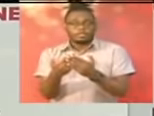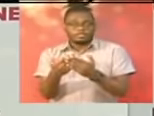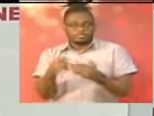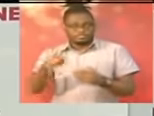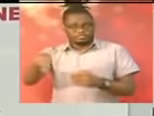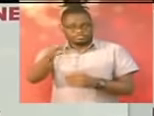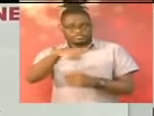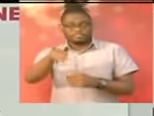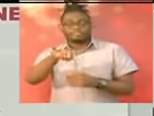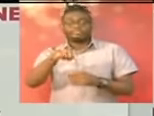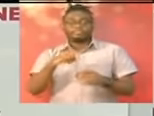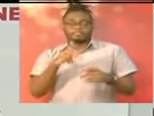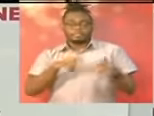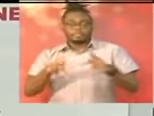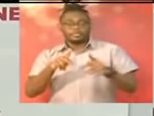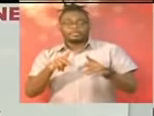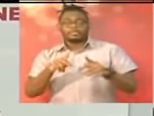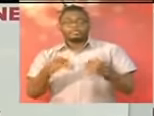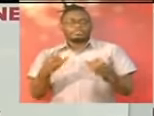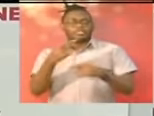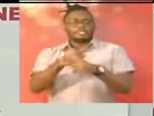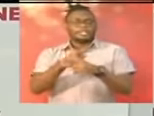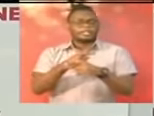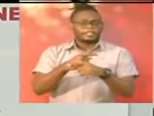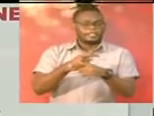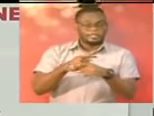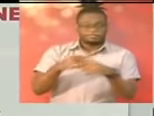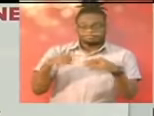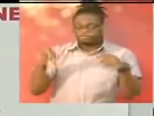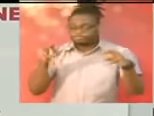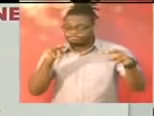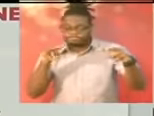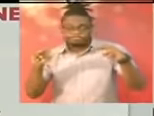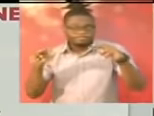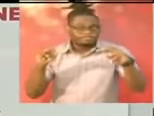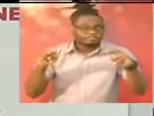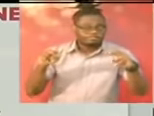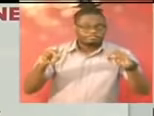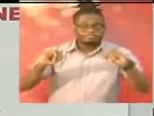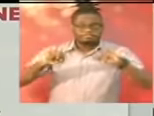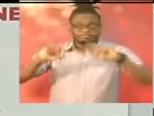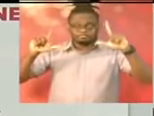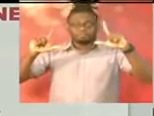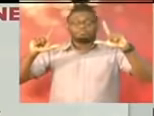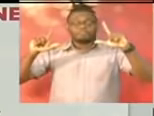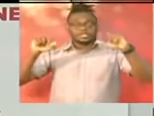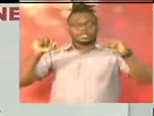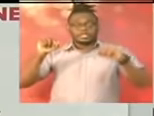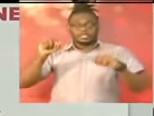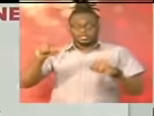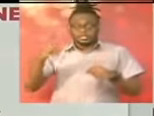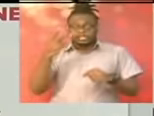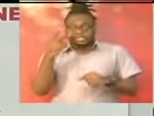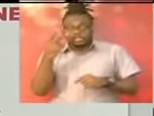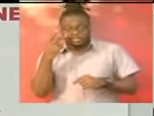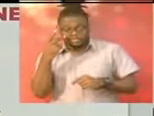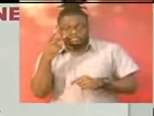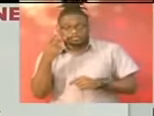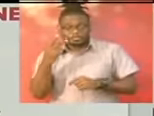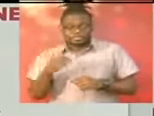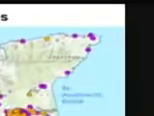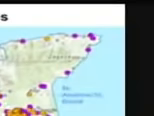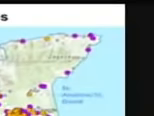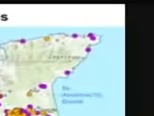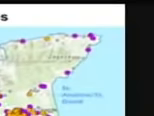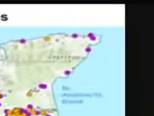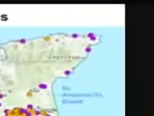morning. Today we begin by taking a look at our first map, which represents the cases recorded during